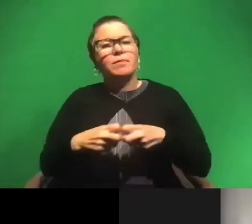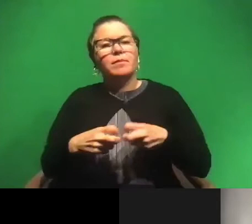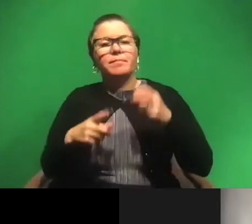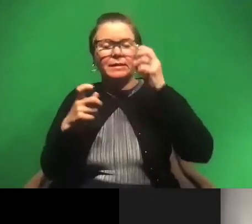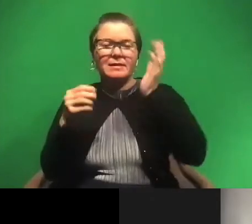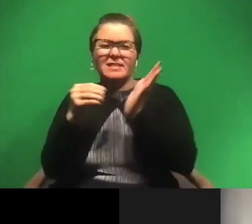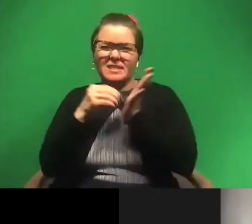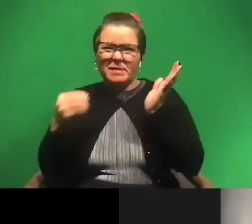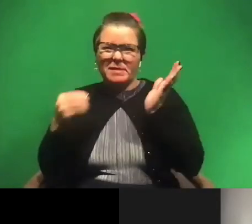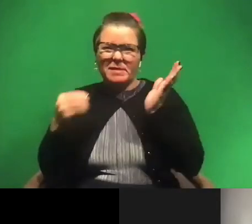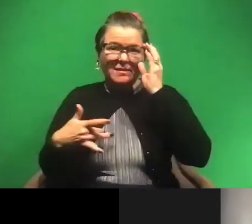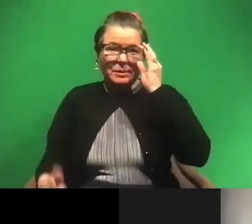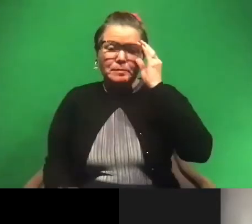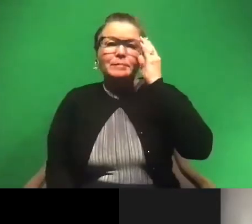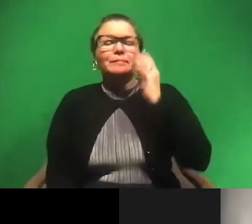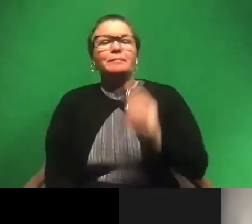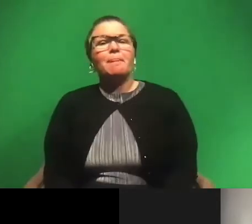expensive. But